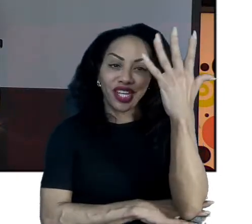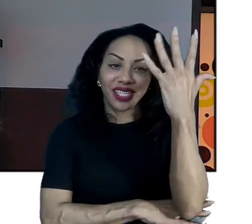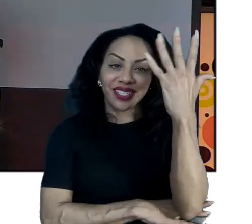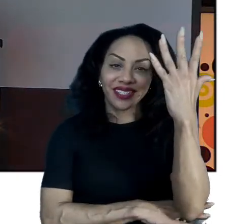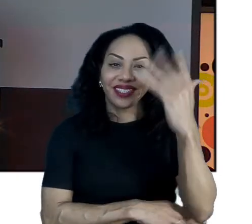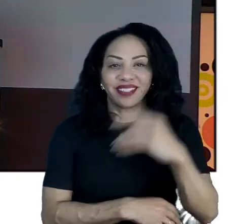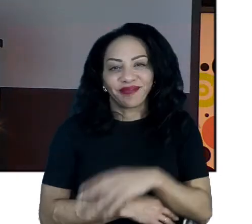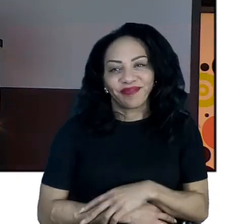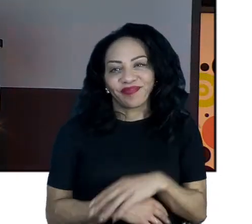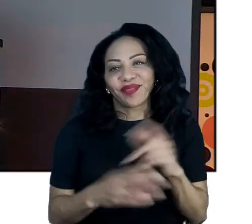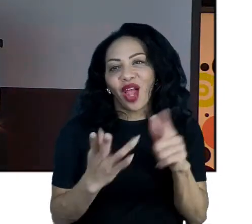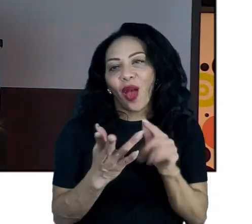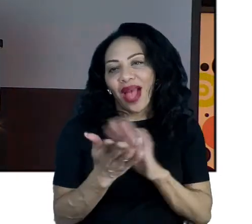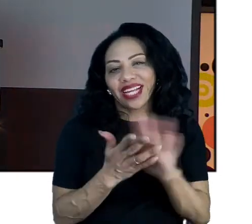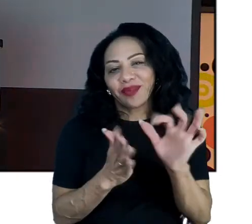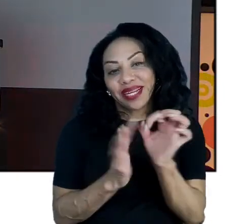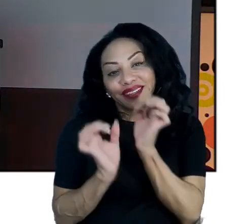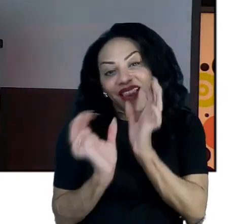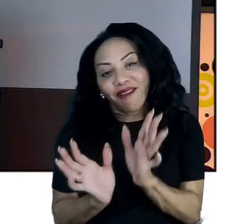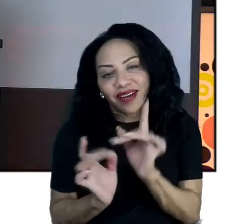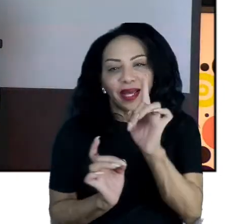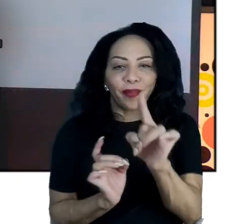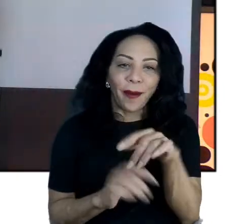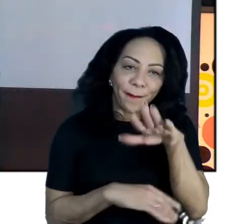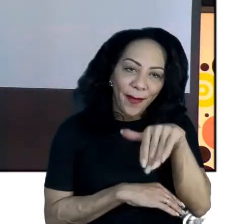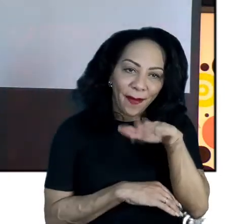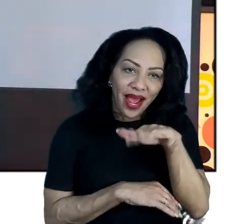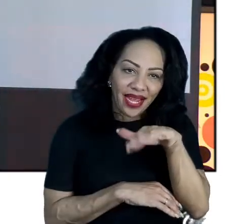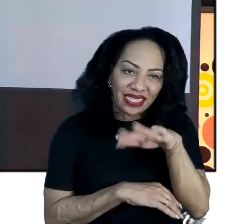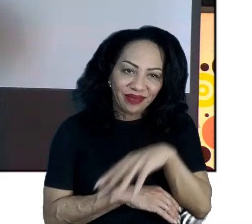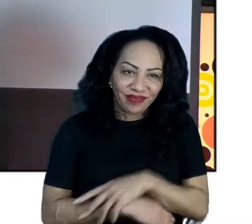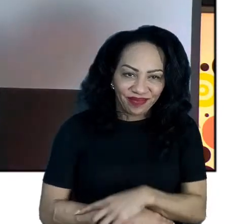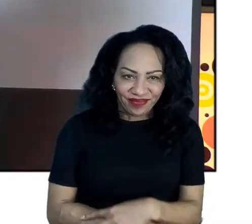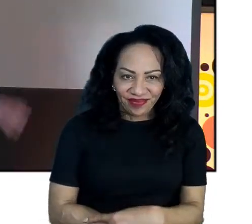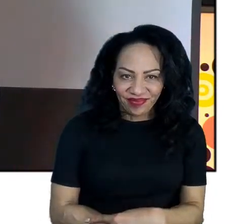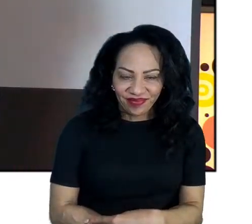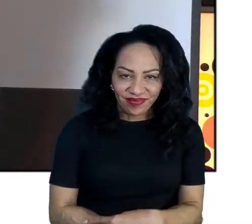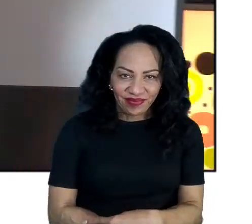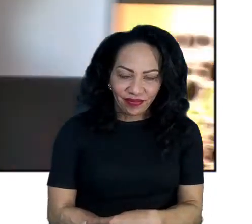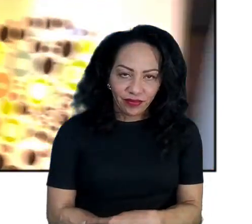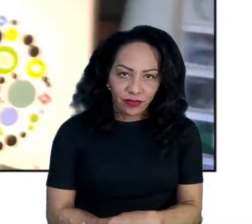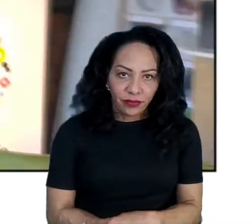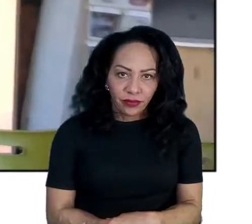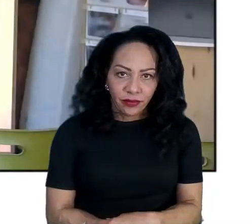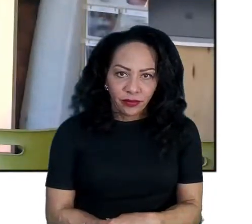as this is, so goodbye, and then.